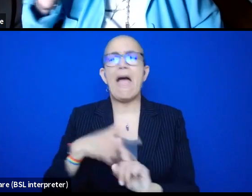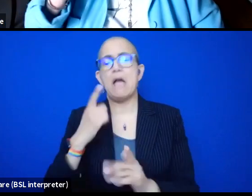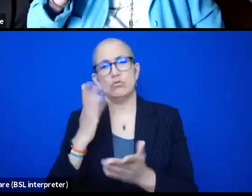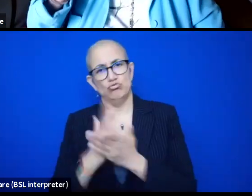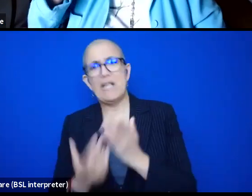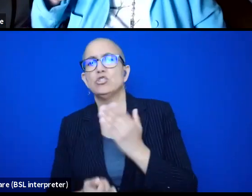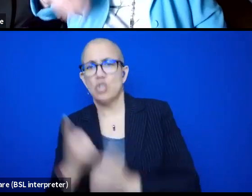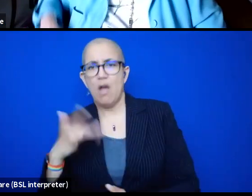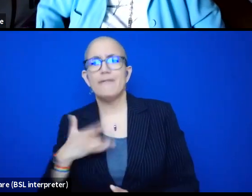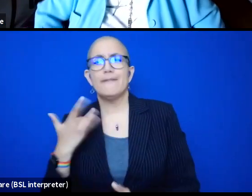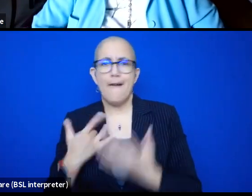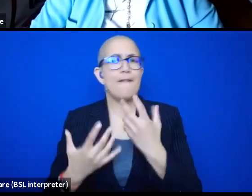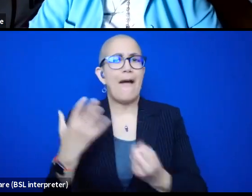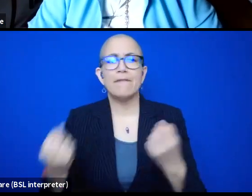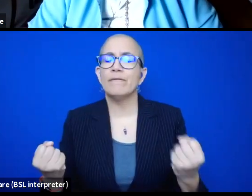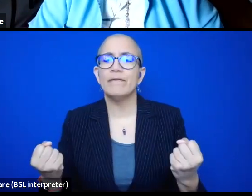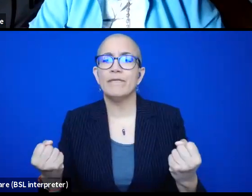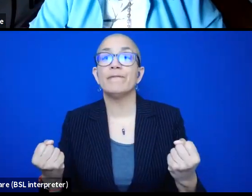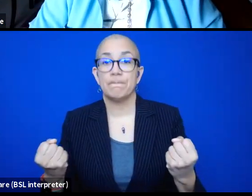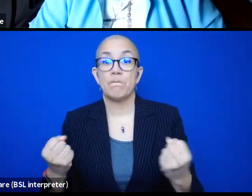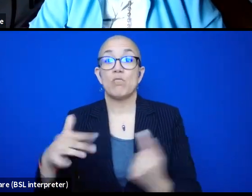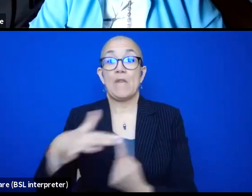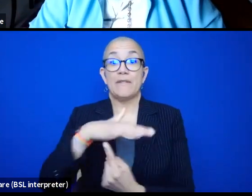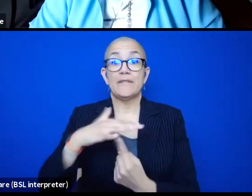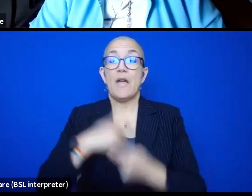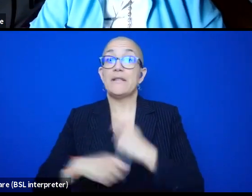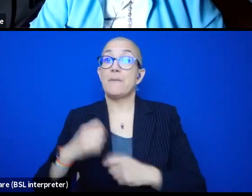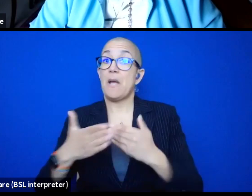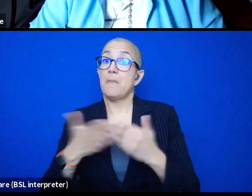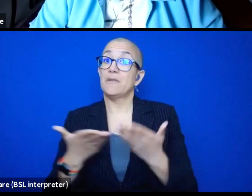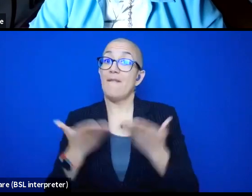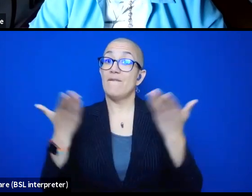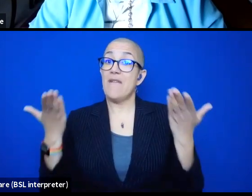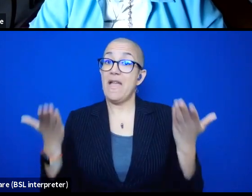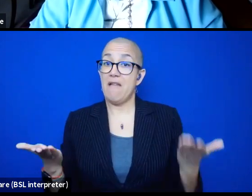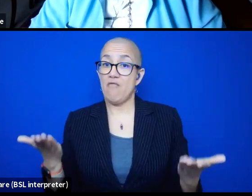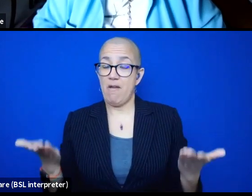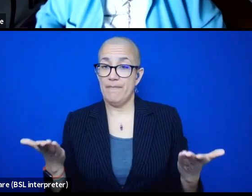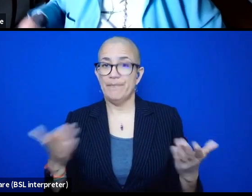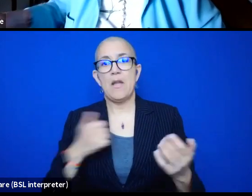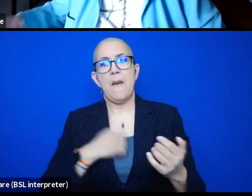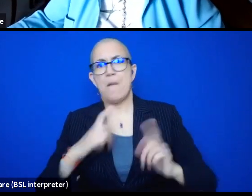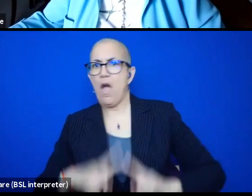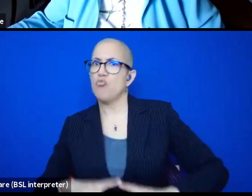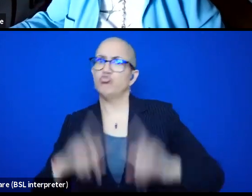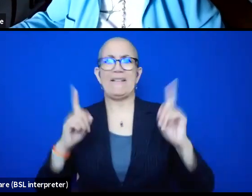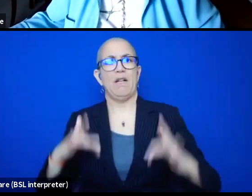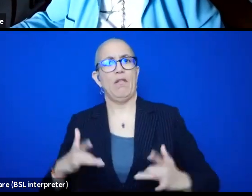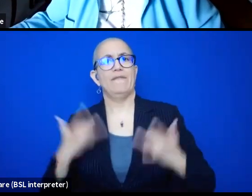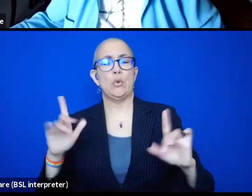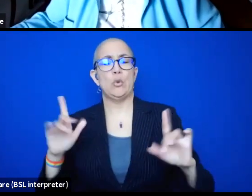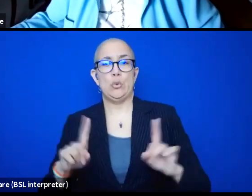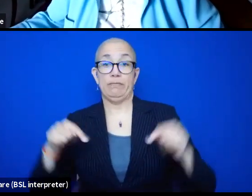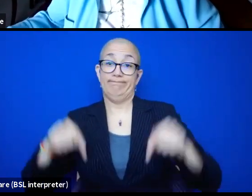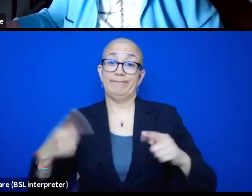in life. So society becomes fairer. Here's my radical view. In